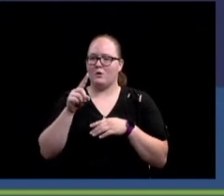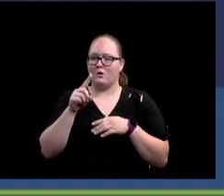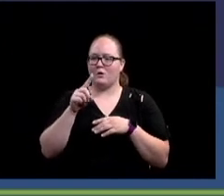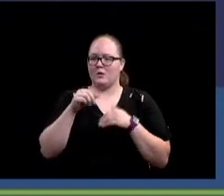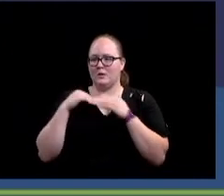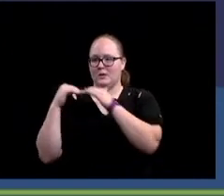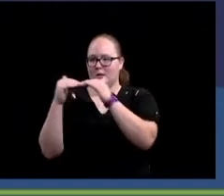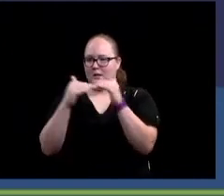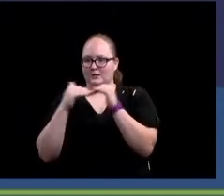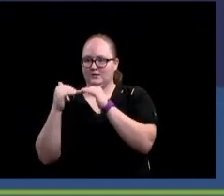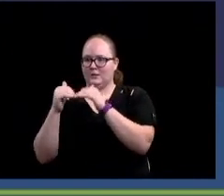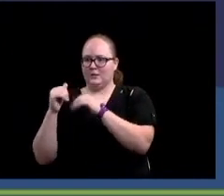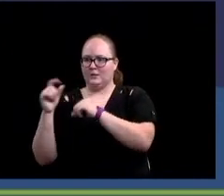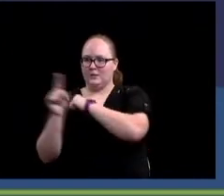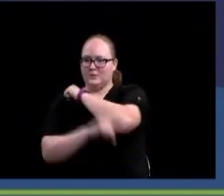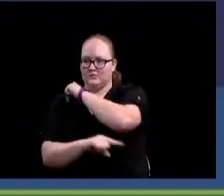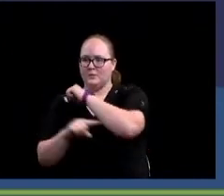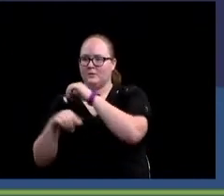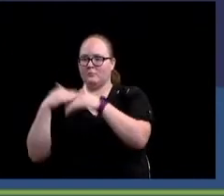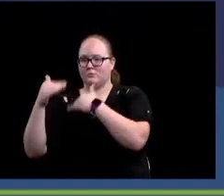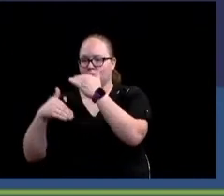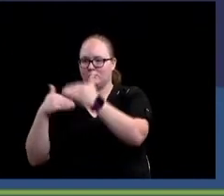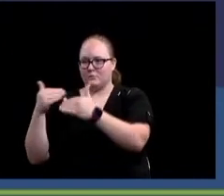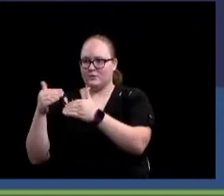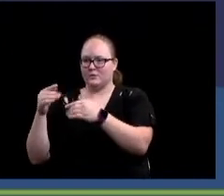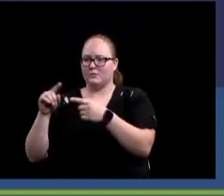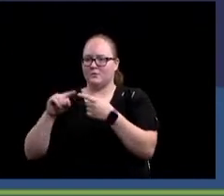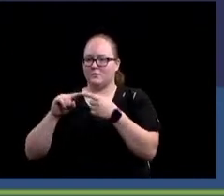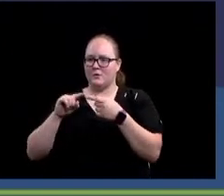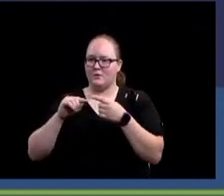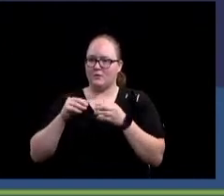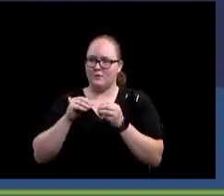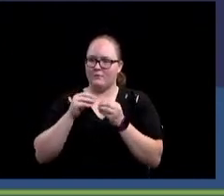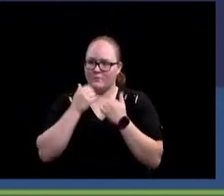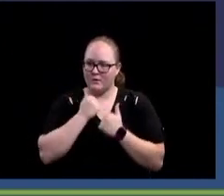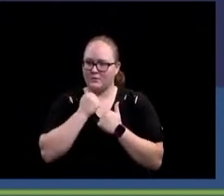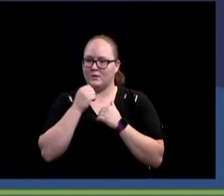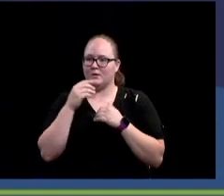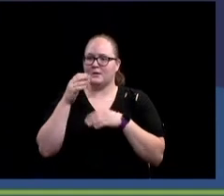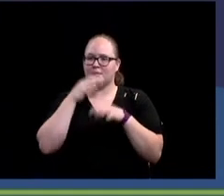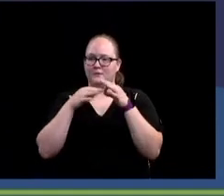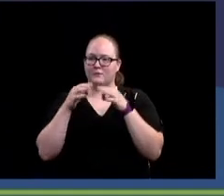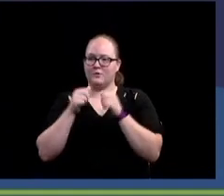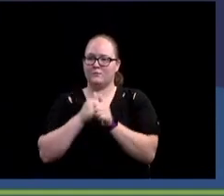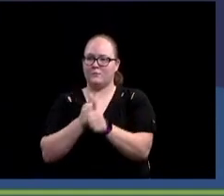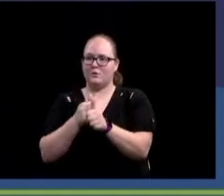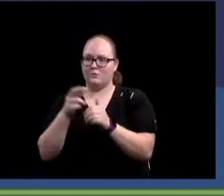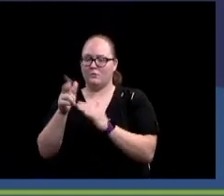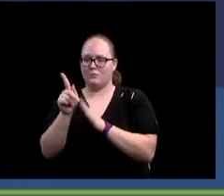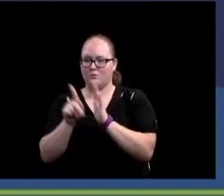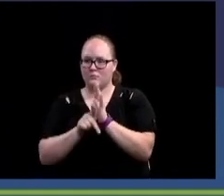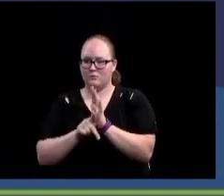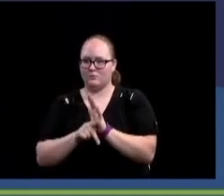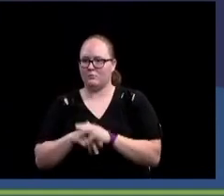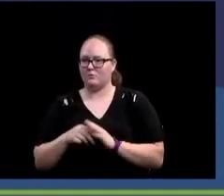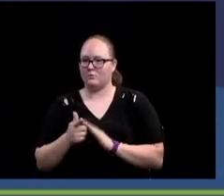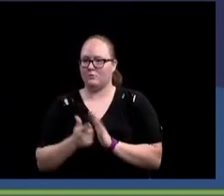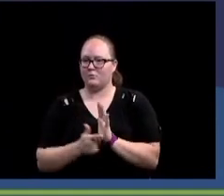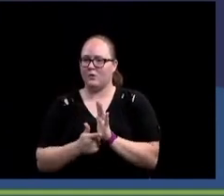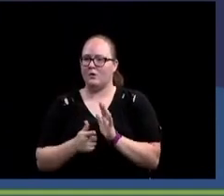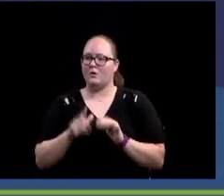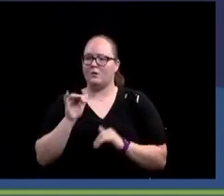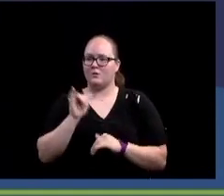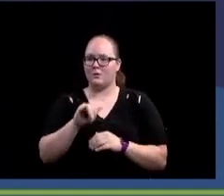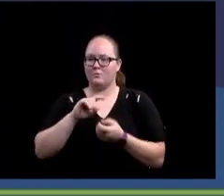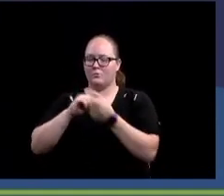on values adherence rather than adherence to rules. That would require potential changes in Texas civil service,